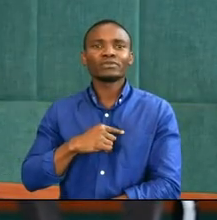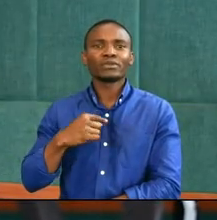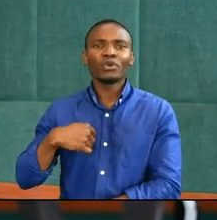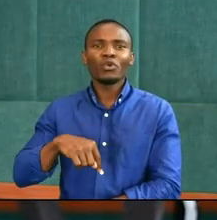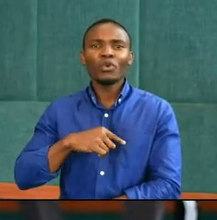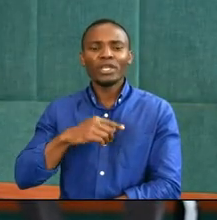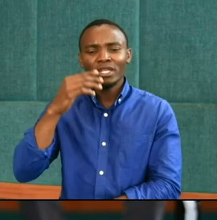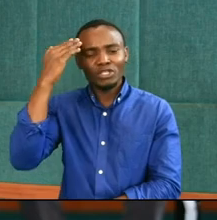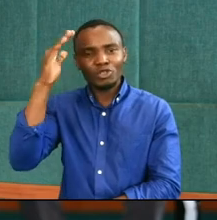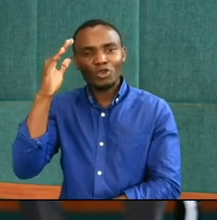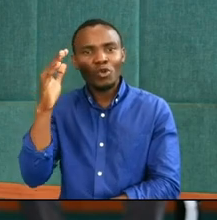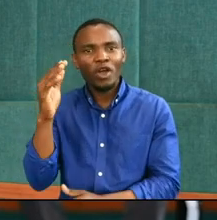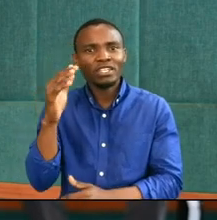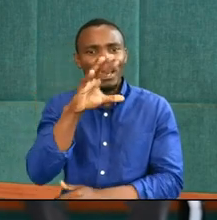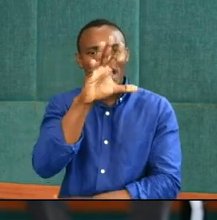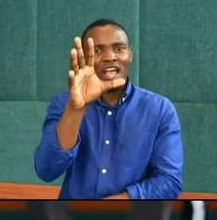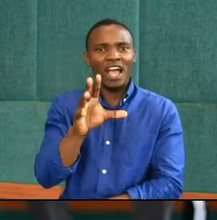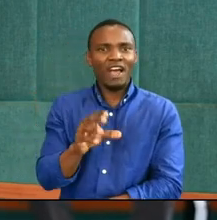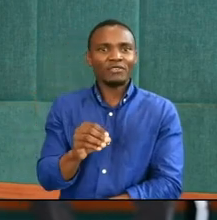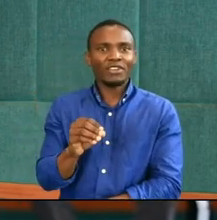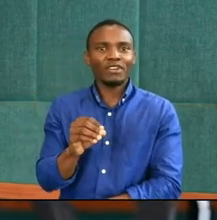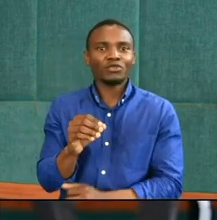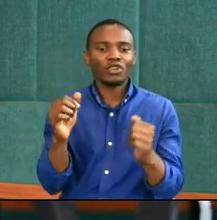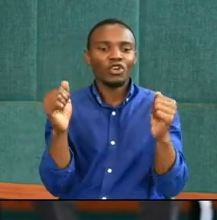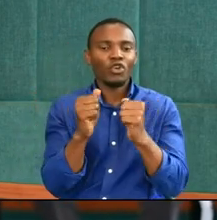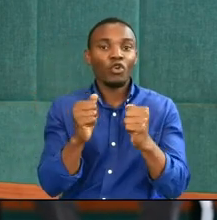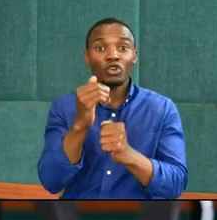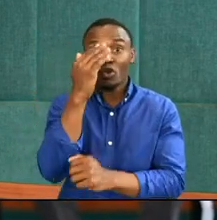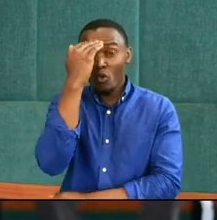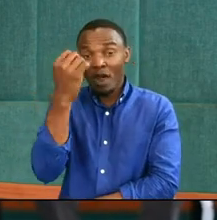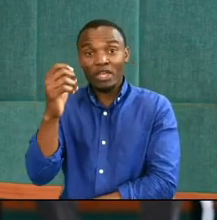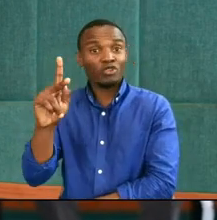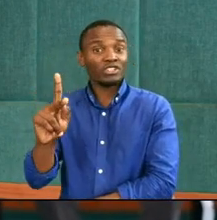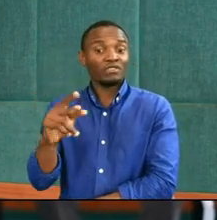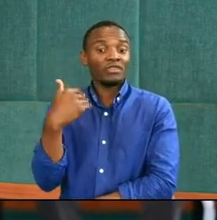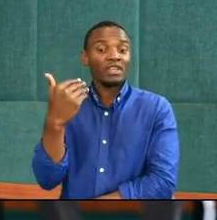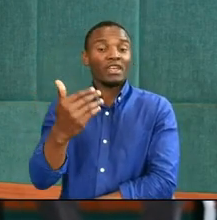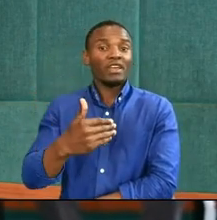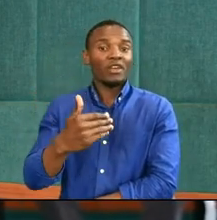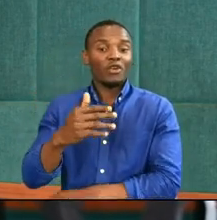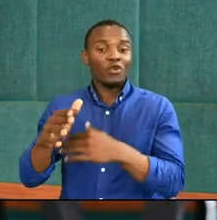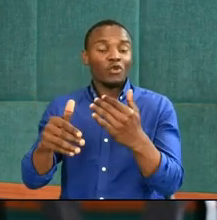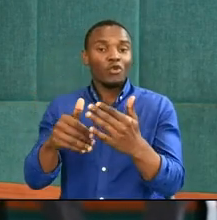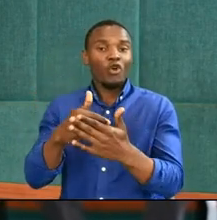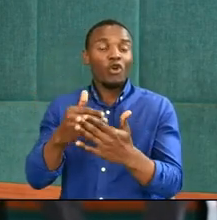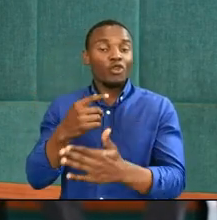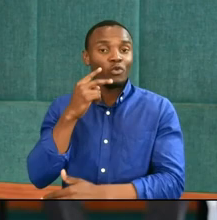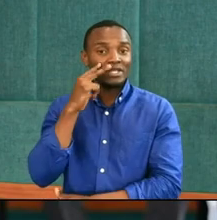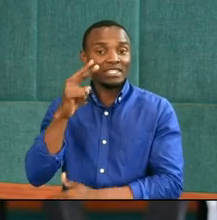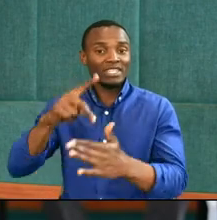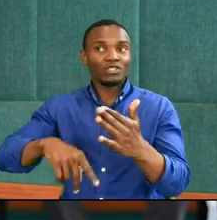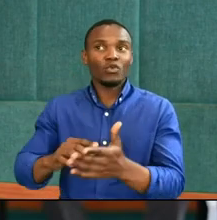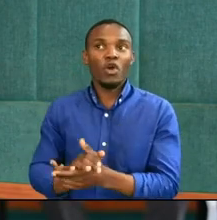Africa, because on television screen, all we see is heat.